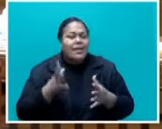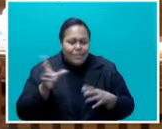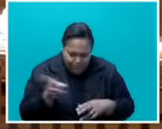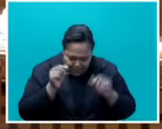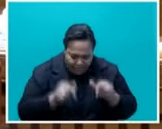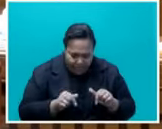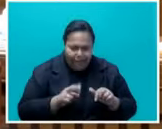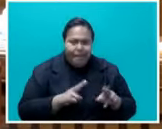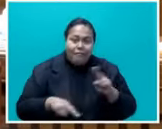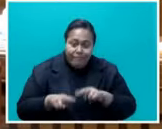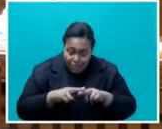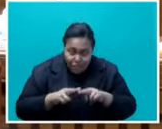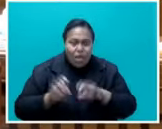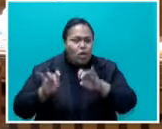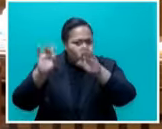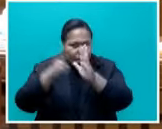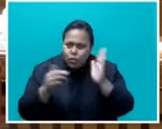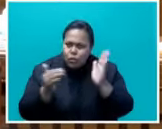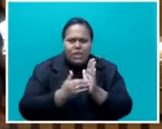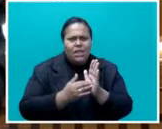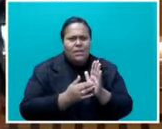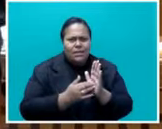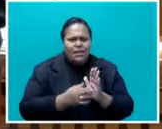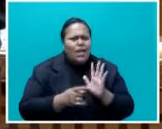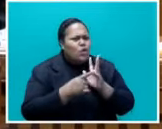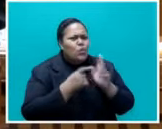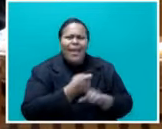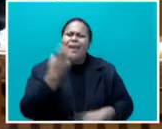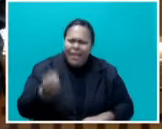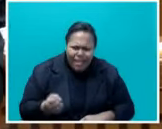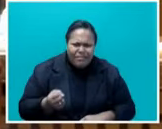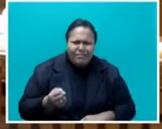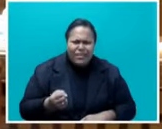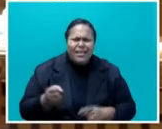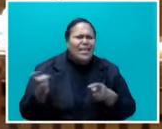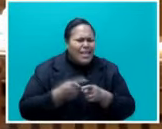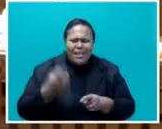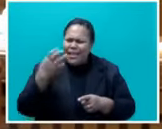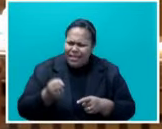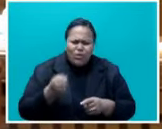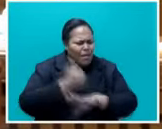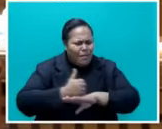done in the UK. So it is wrong. And the government must be honest